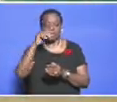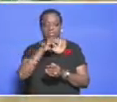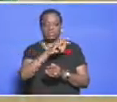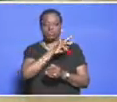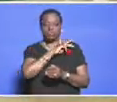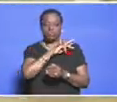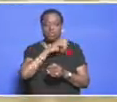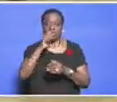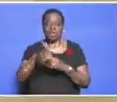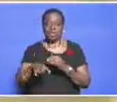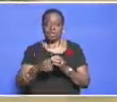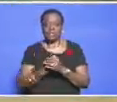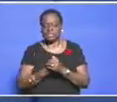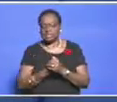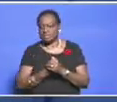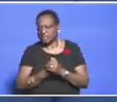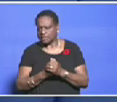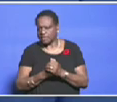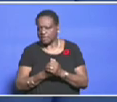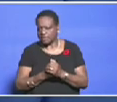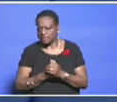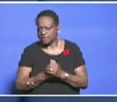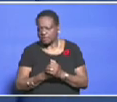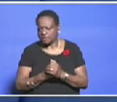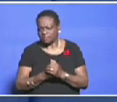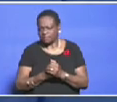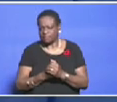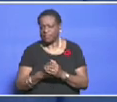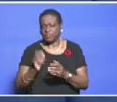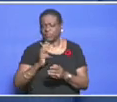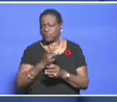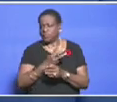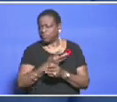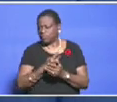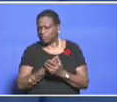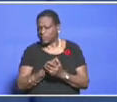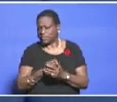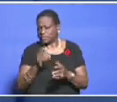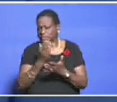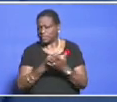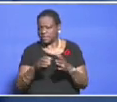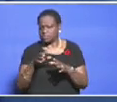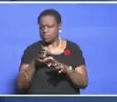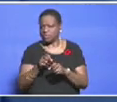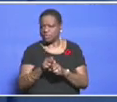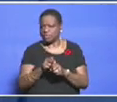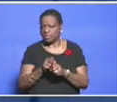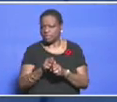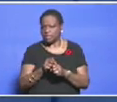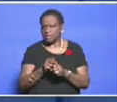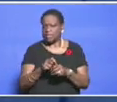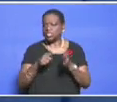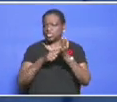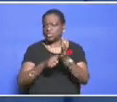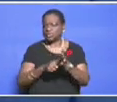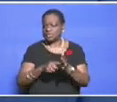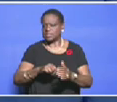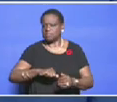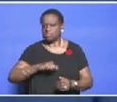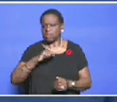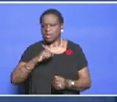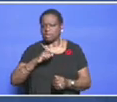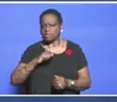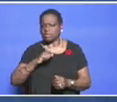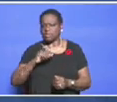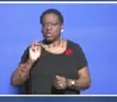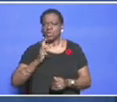effort, I thought, in the fourth quarter. Real, you know, we showed some fight, some grip, showed some pride. You know,